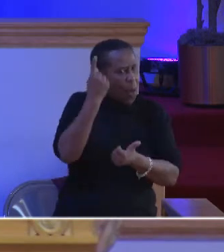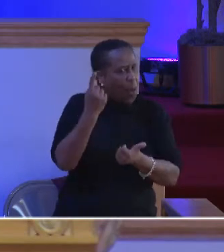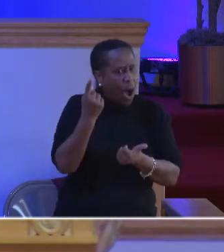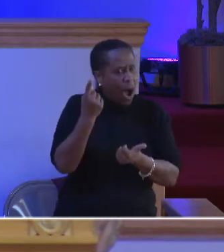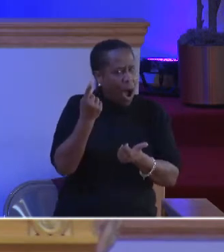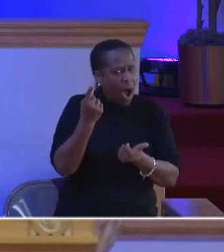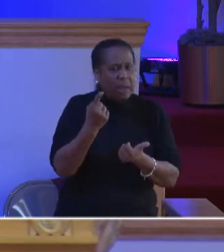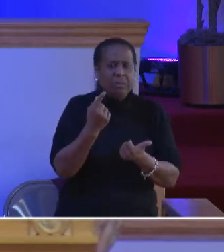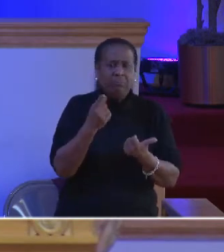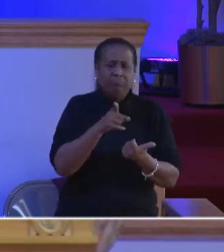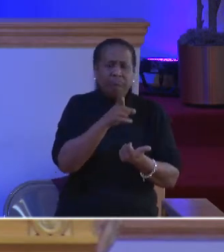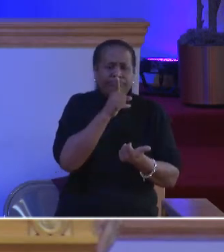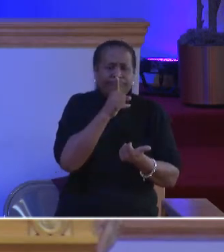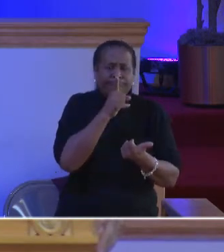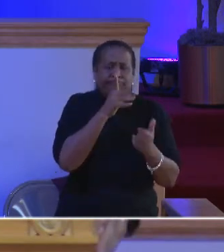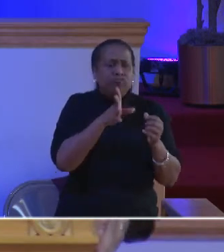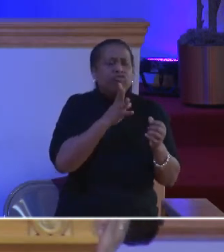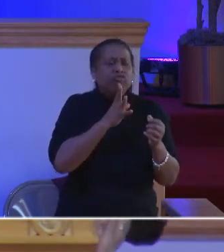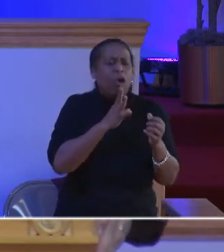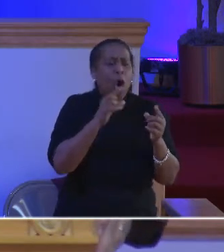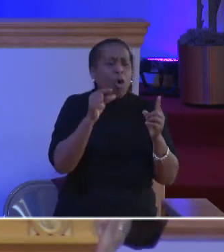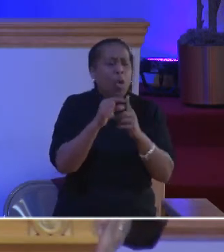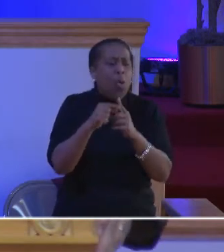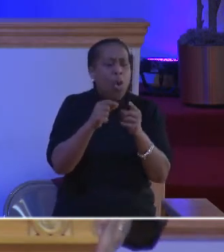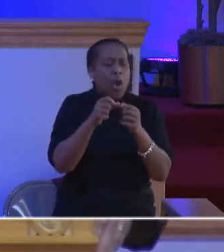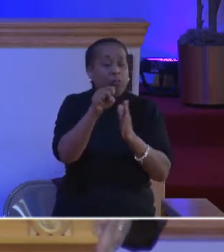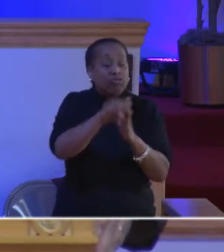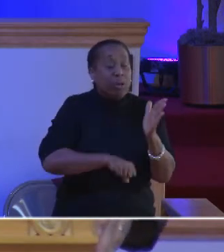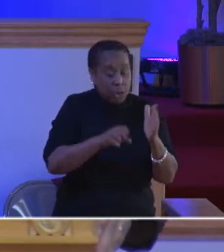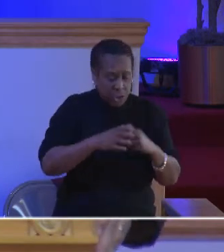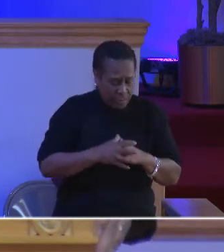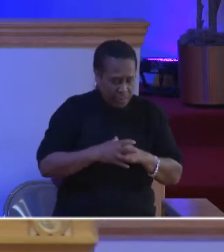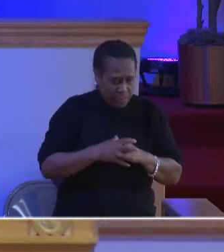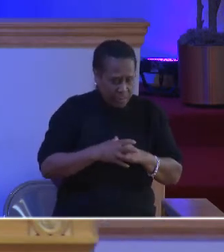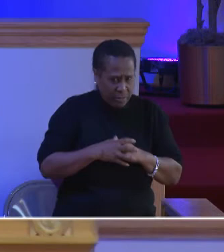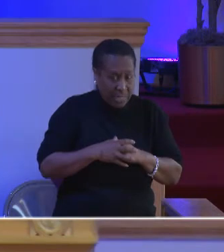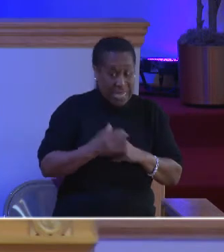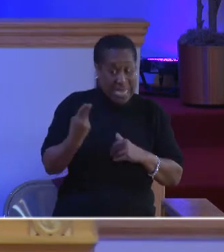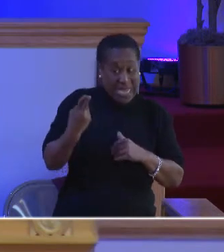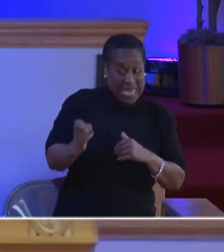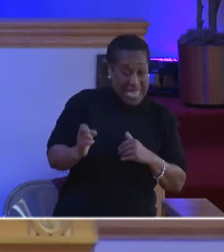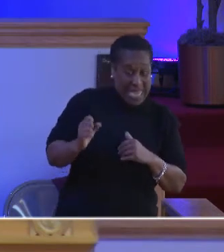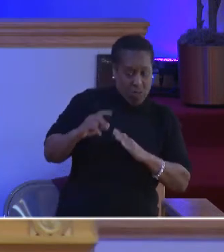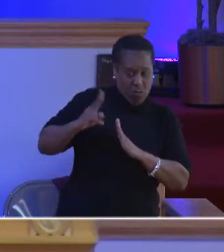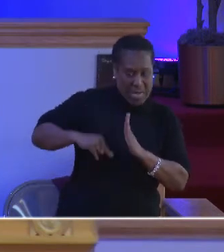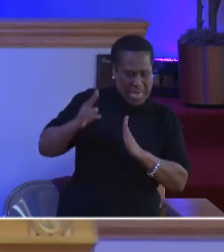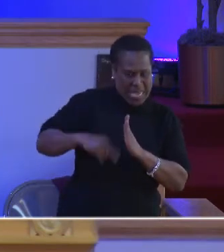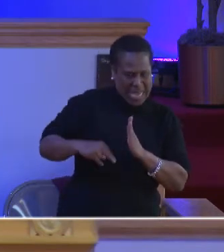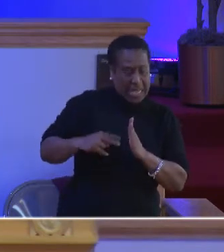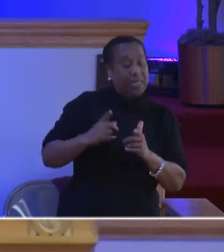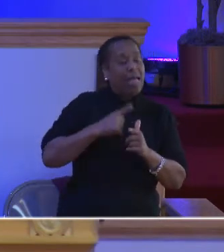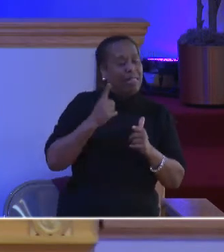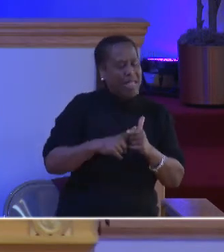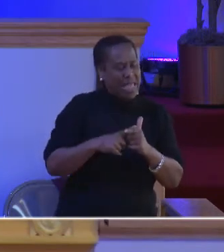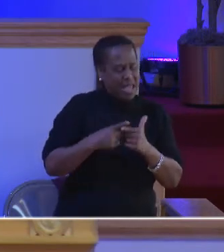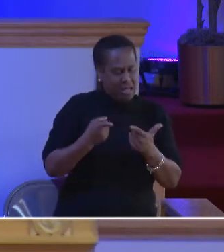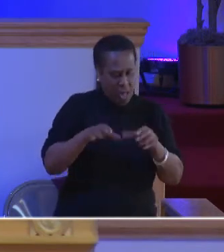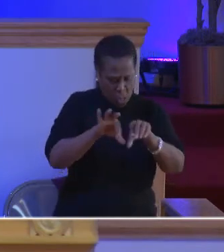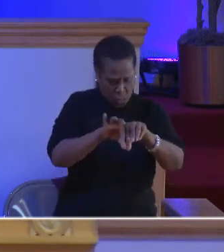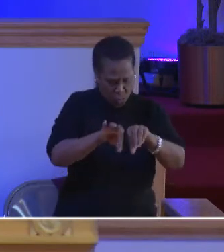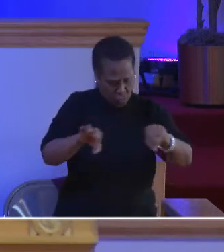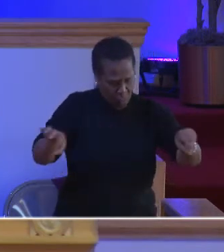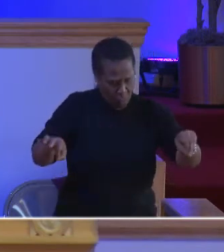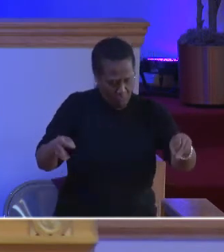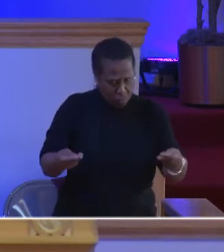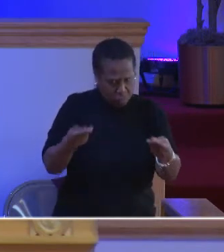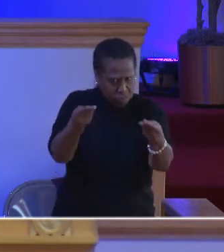dared to mutter the words of scripture. He reads, and then he brings the scroll to the